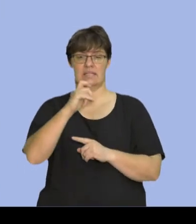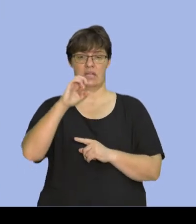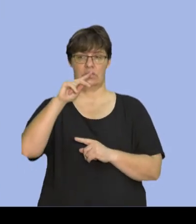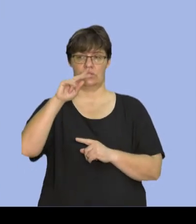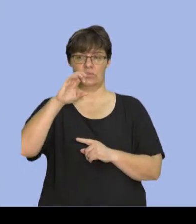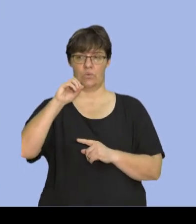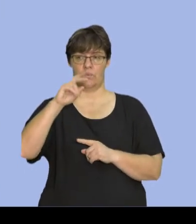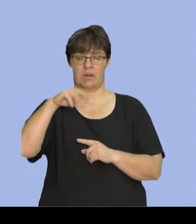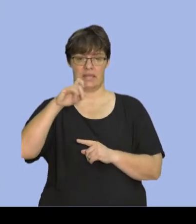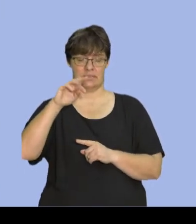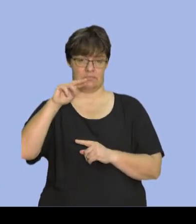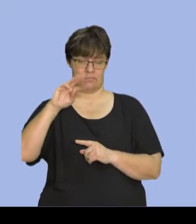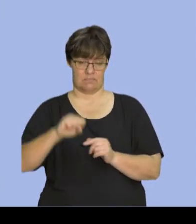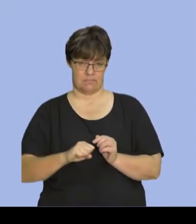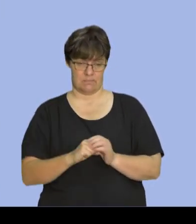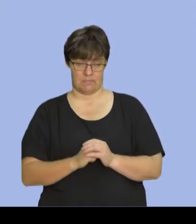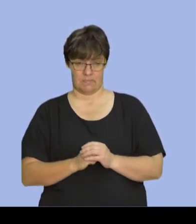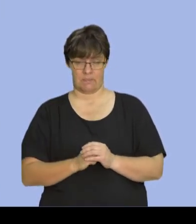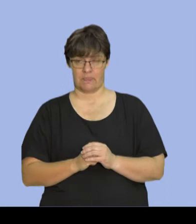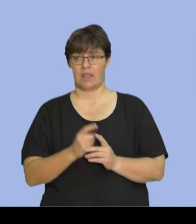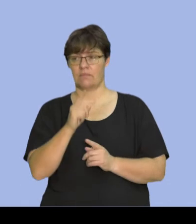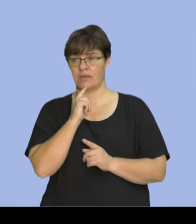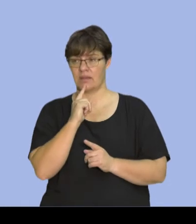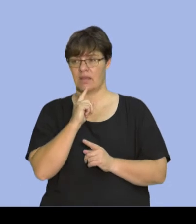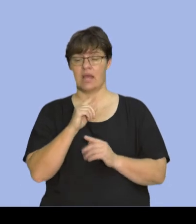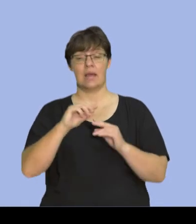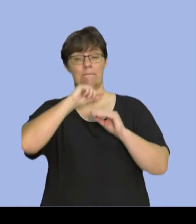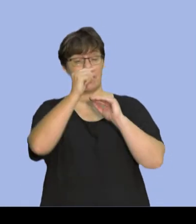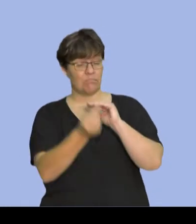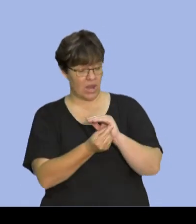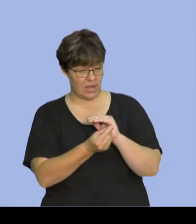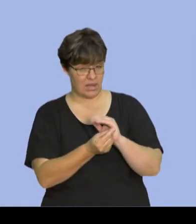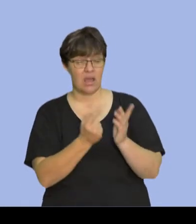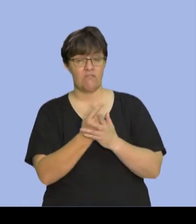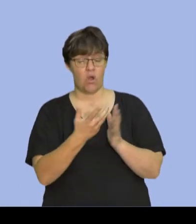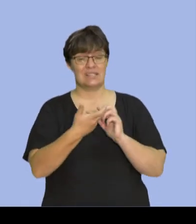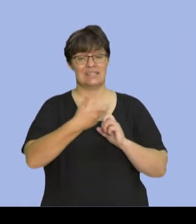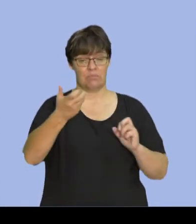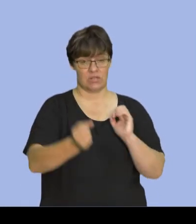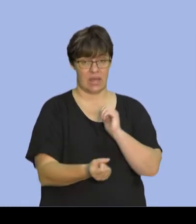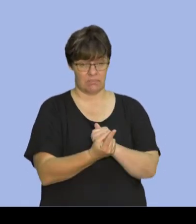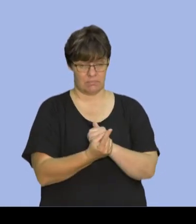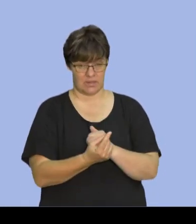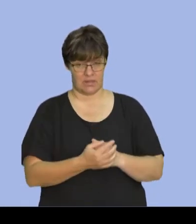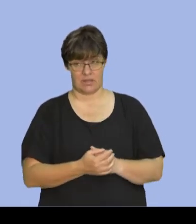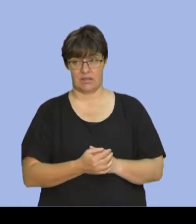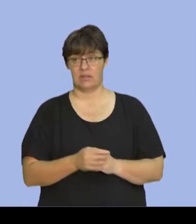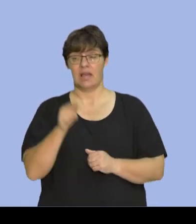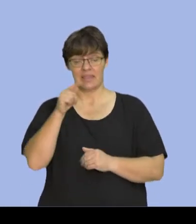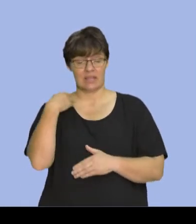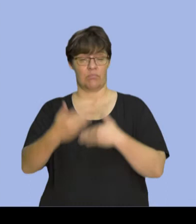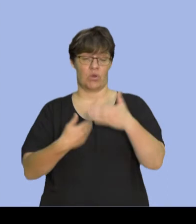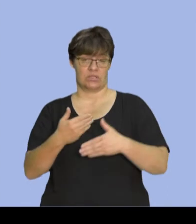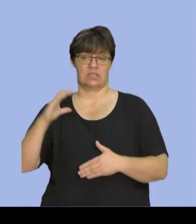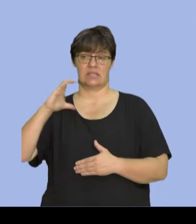that is but the constriction of the cell membrane causing the separation of the cytoplasm, and that process is